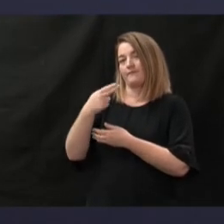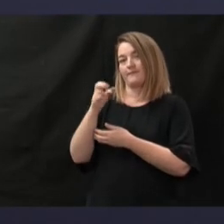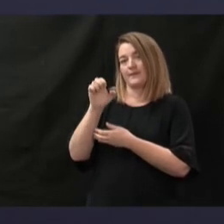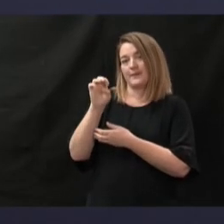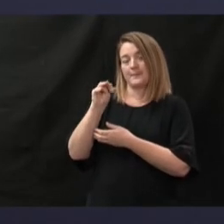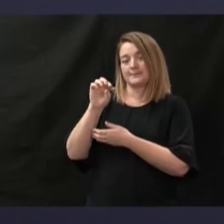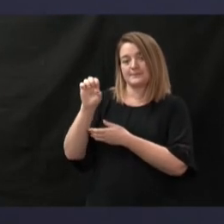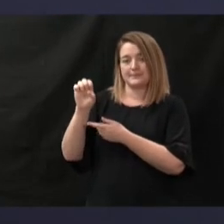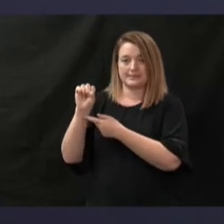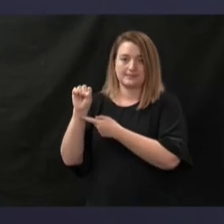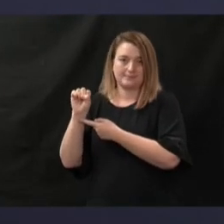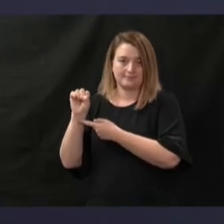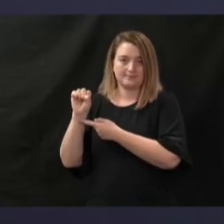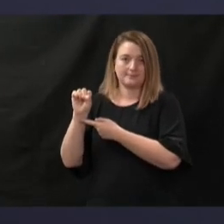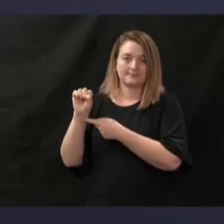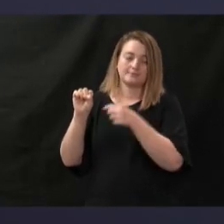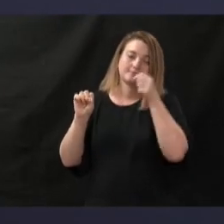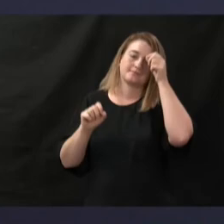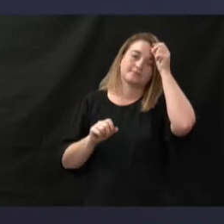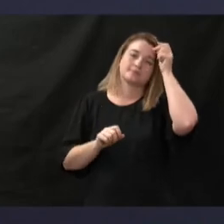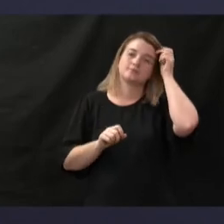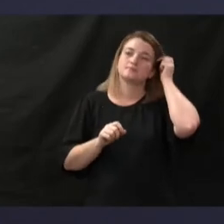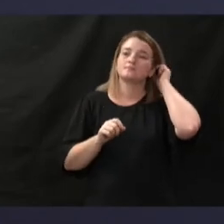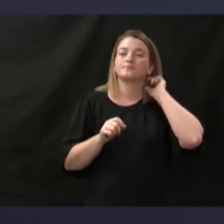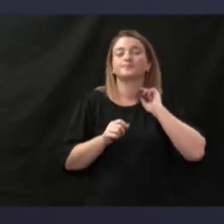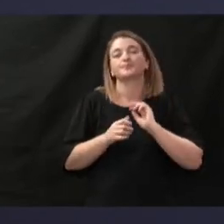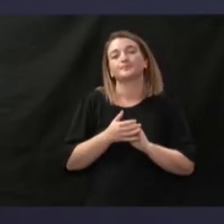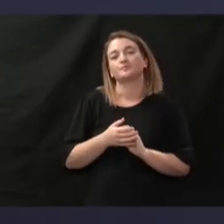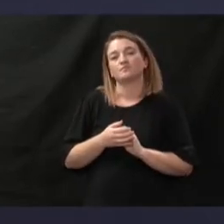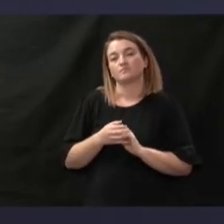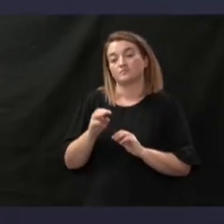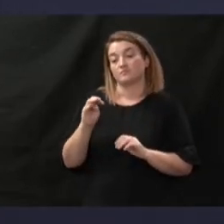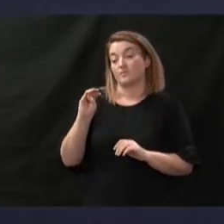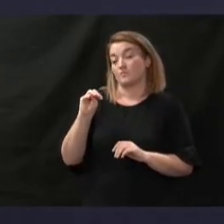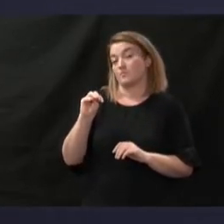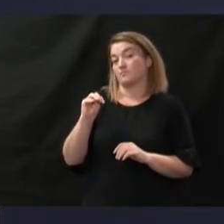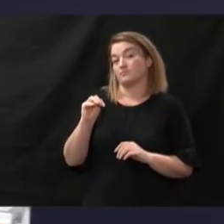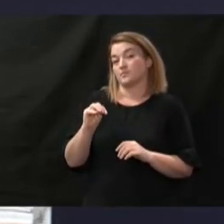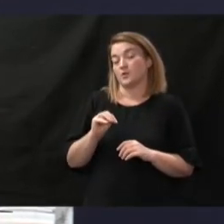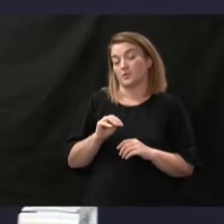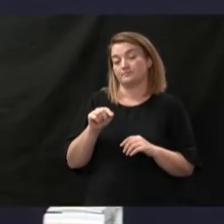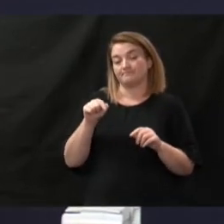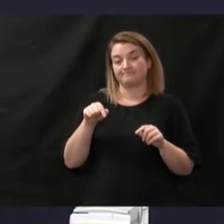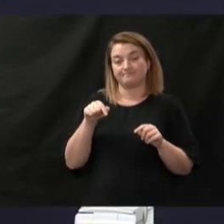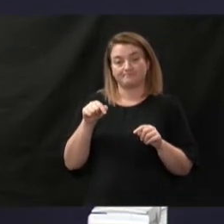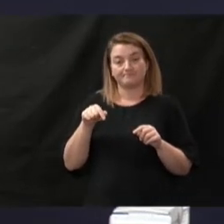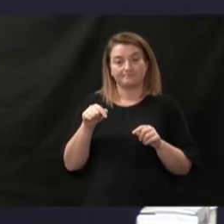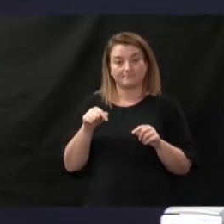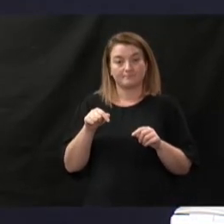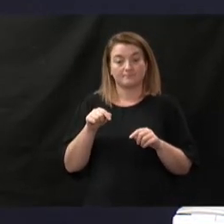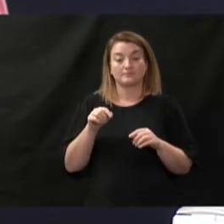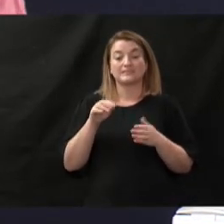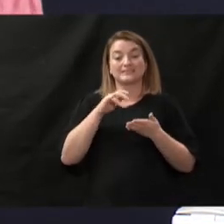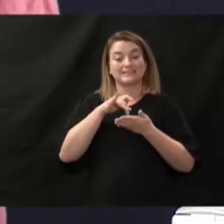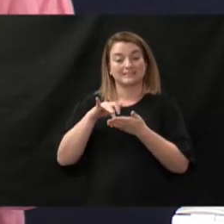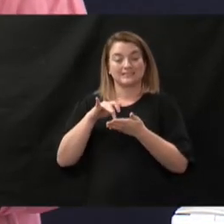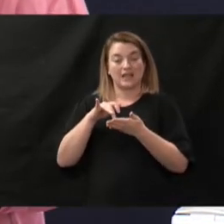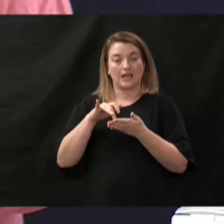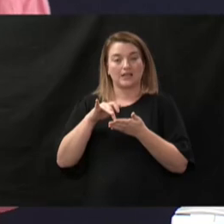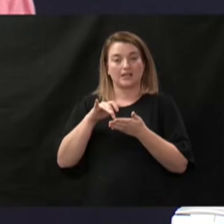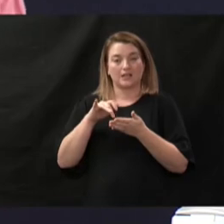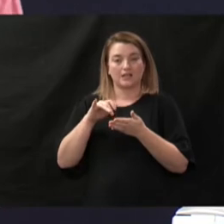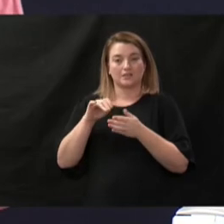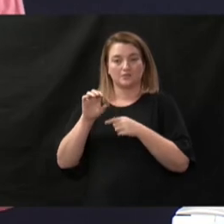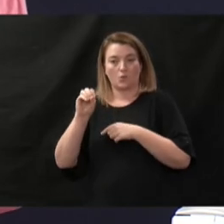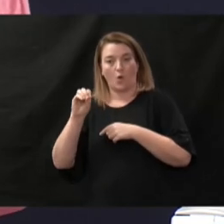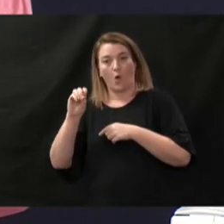Okay, and we'll talk about here is on my PowerPoint. So we're talking about morphology, the study of. Ology means study of.